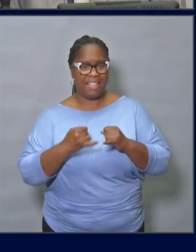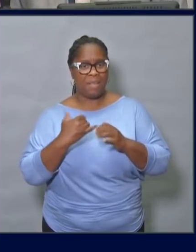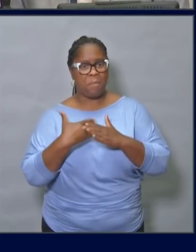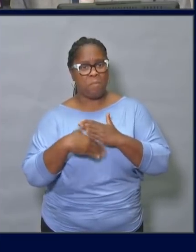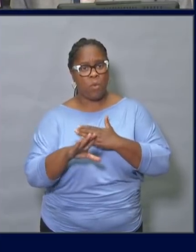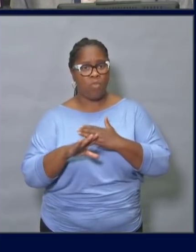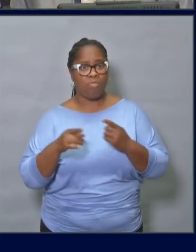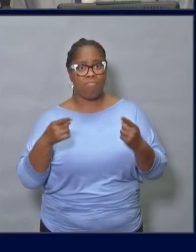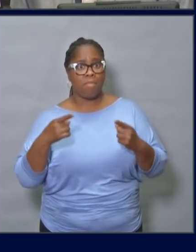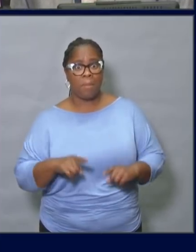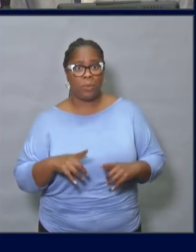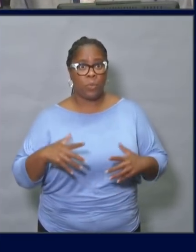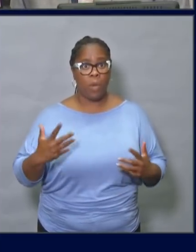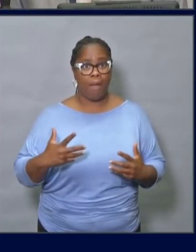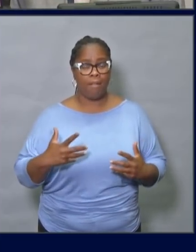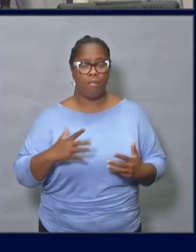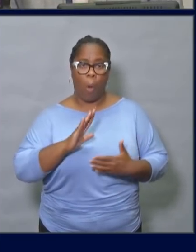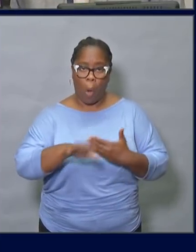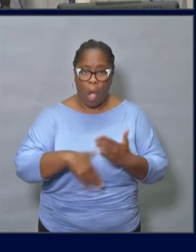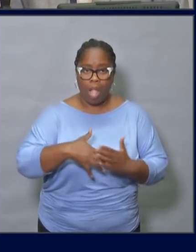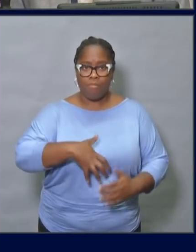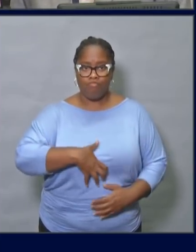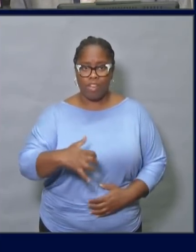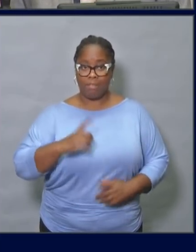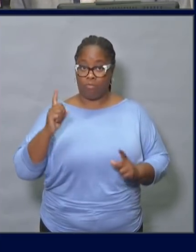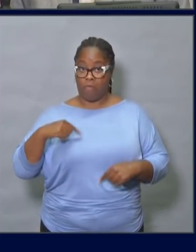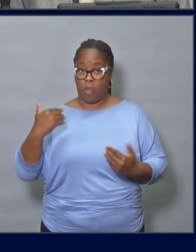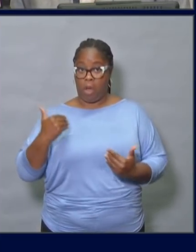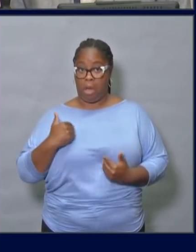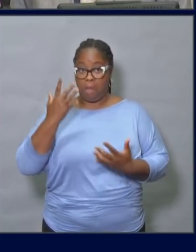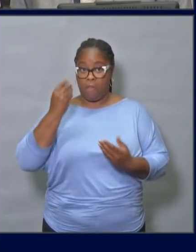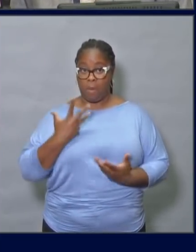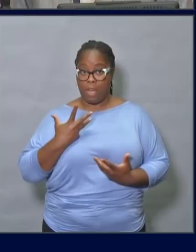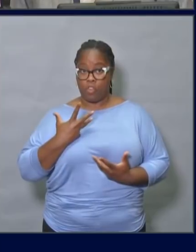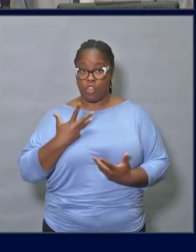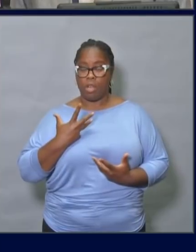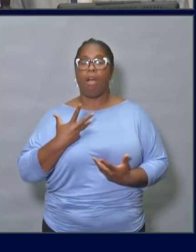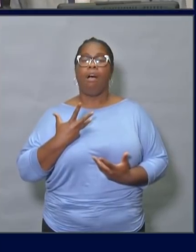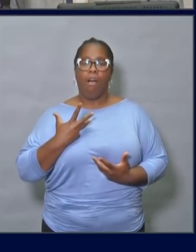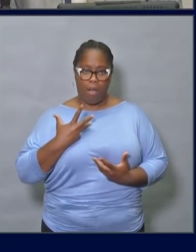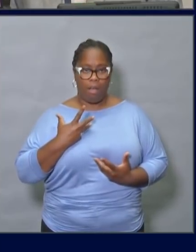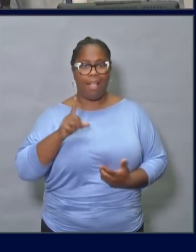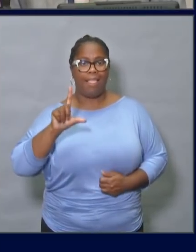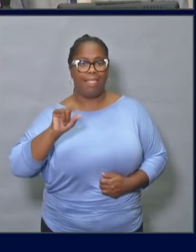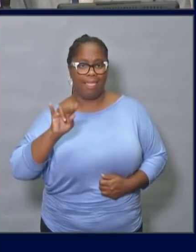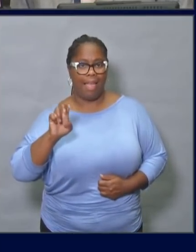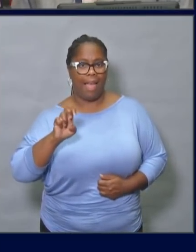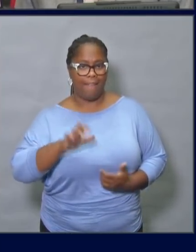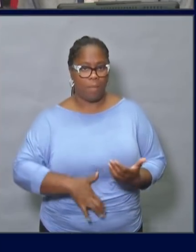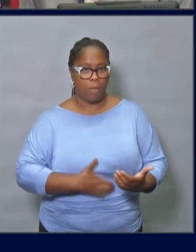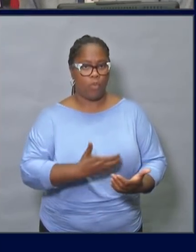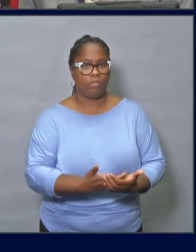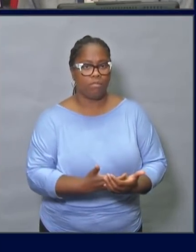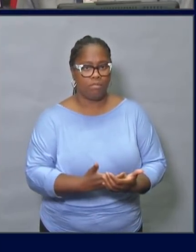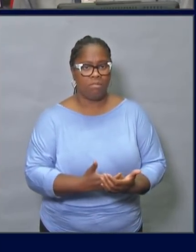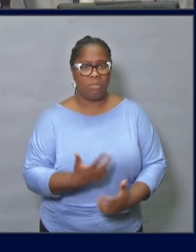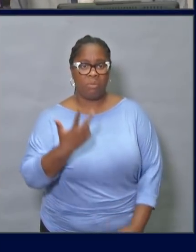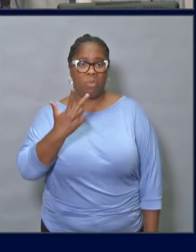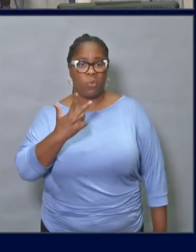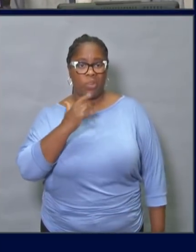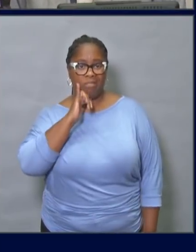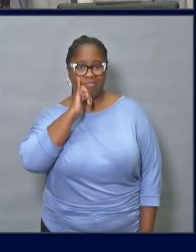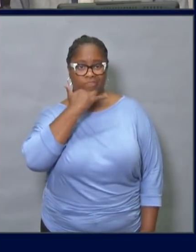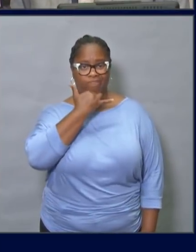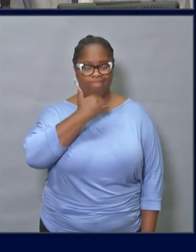all pregnancies for which we have information resulted in live births, with 3 miscarriages and 3